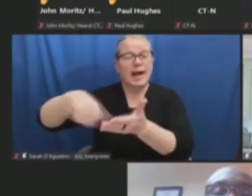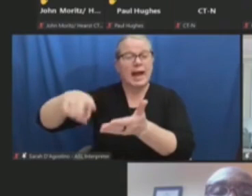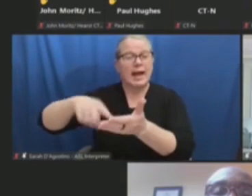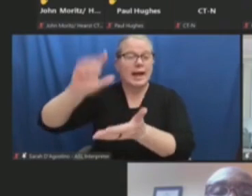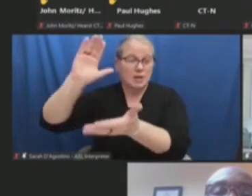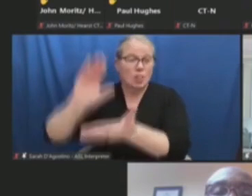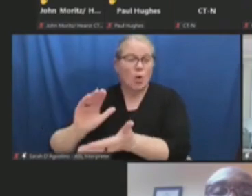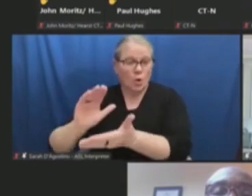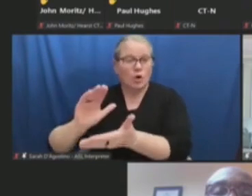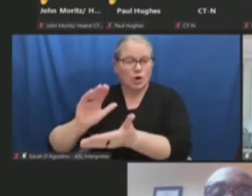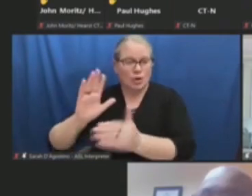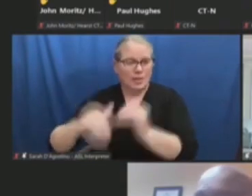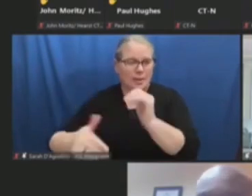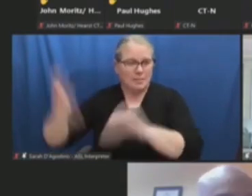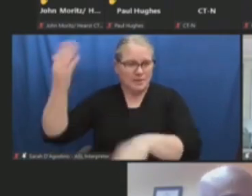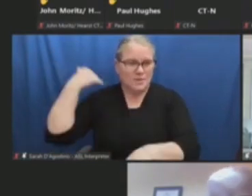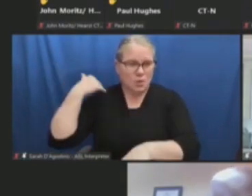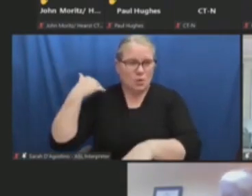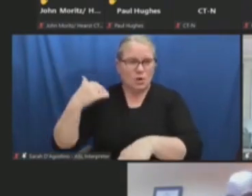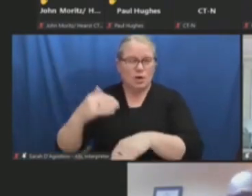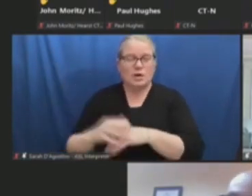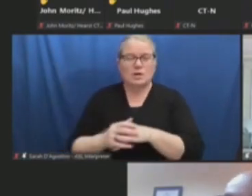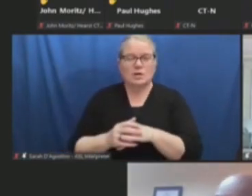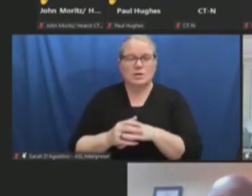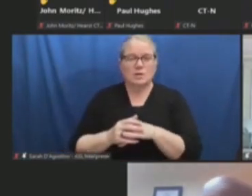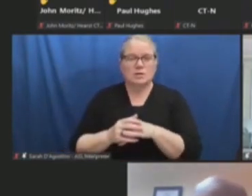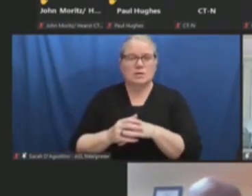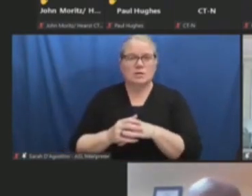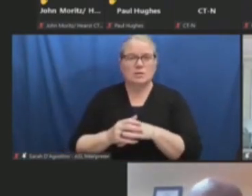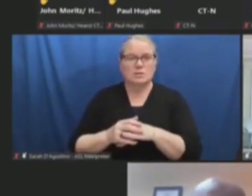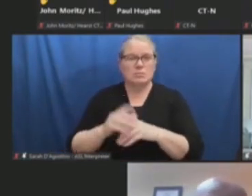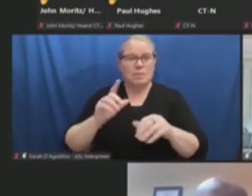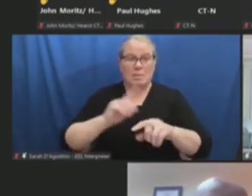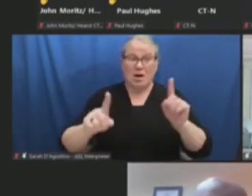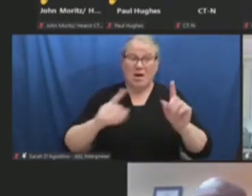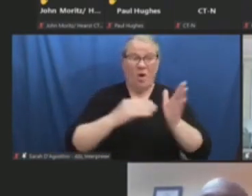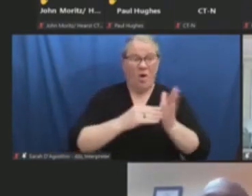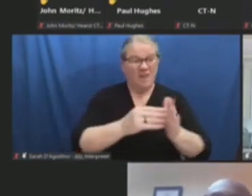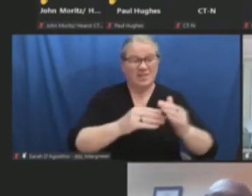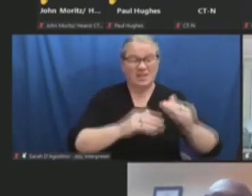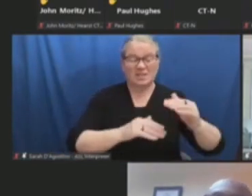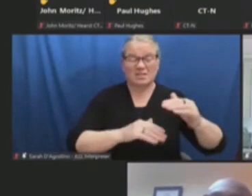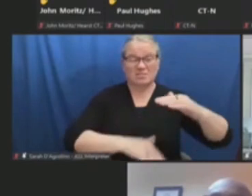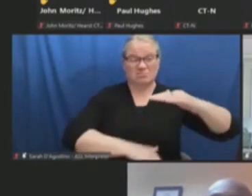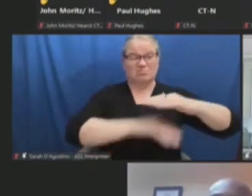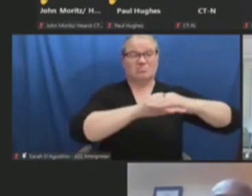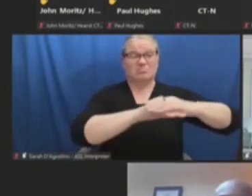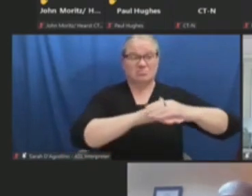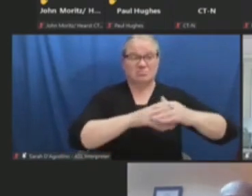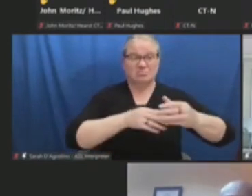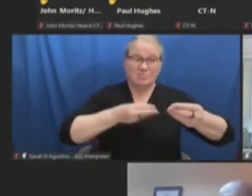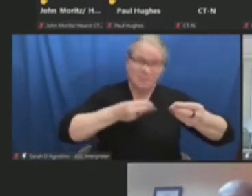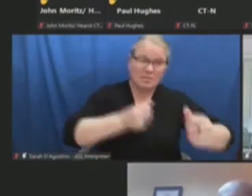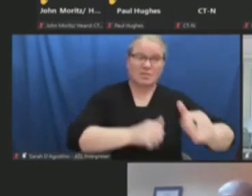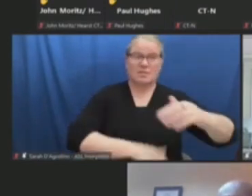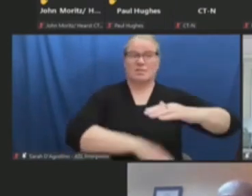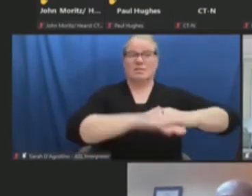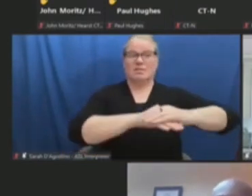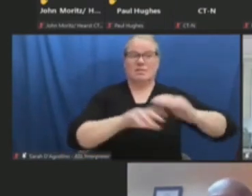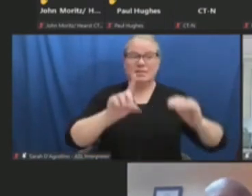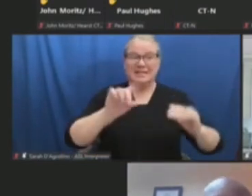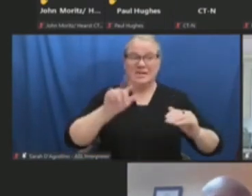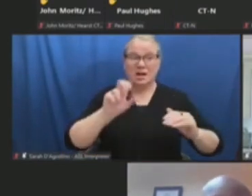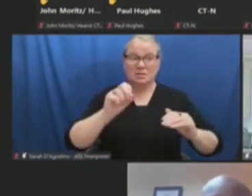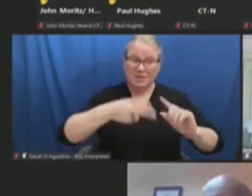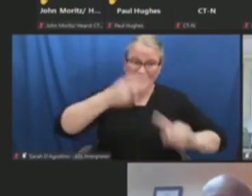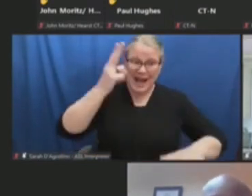lower than they used to be. But like I said, the deductibles in many cases are still pretty high. You know, you have to obviously be able to pay that deductible